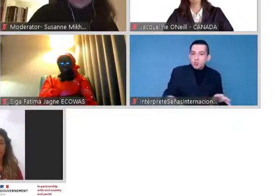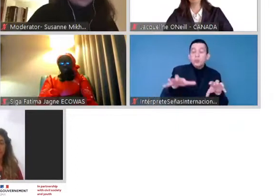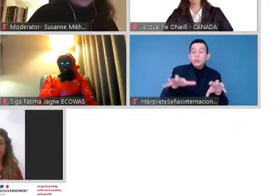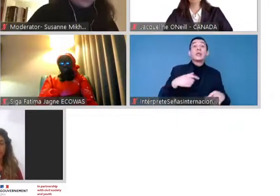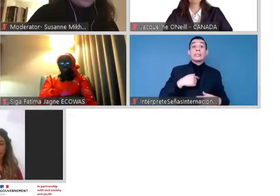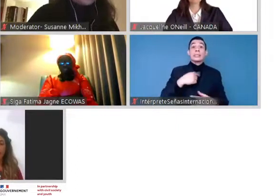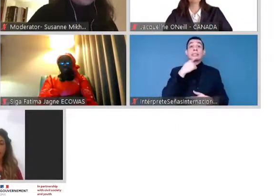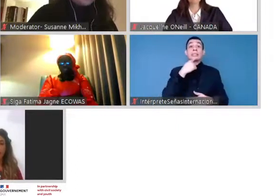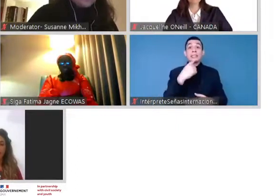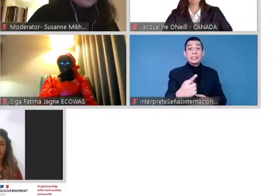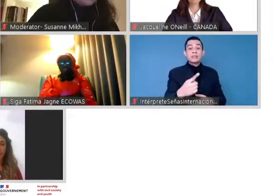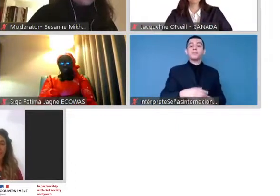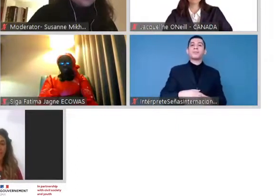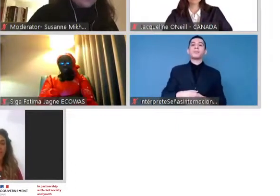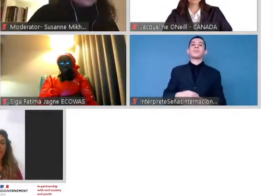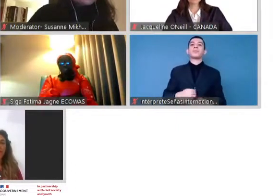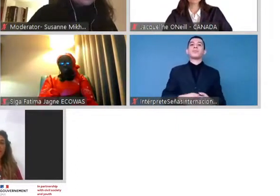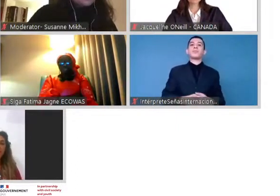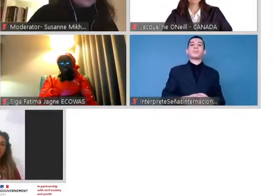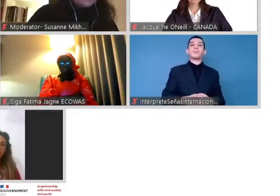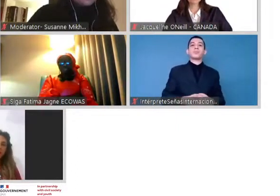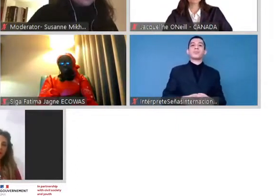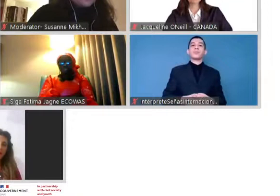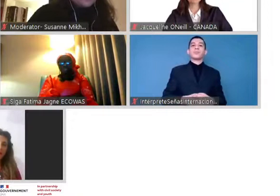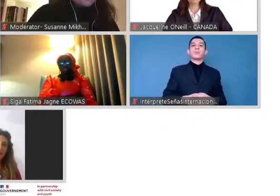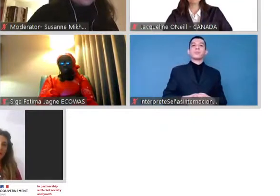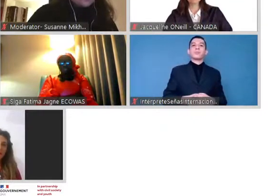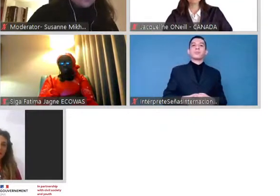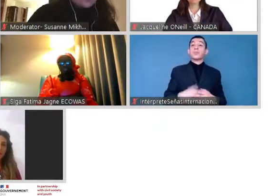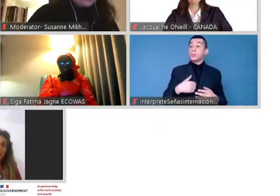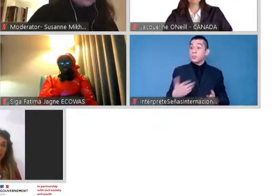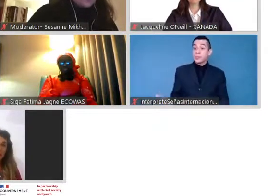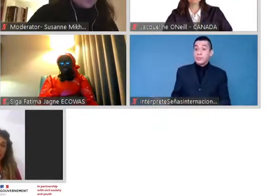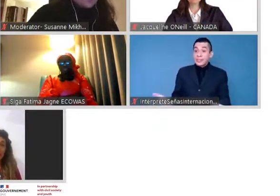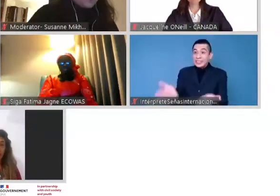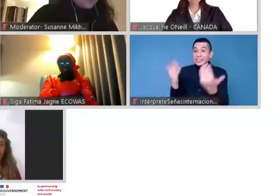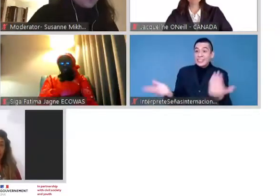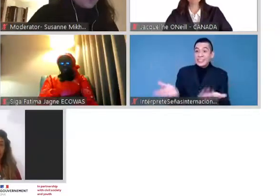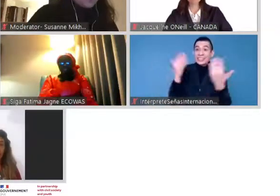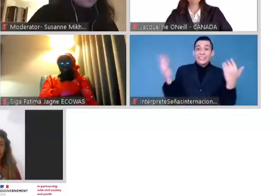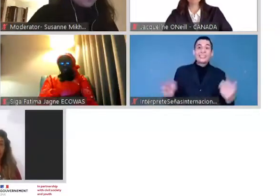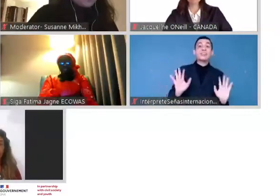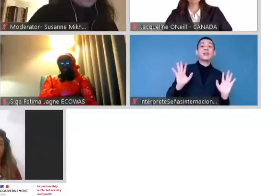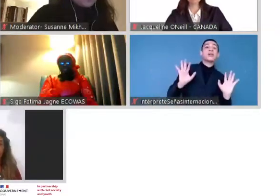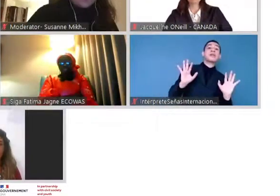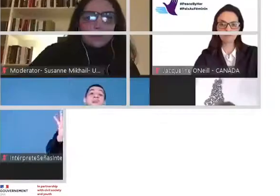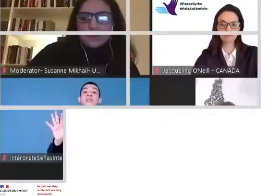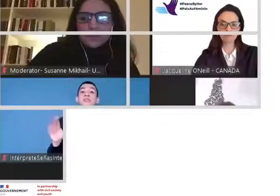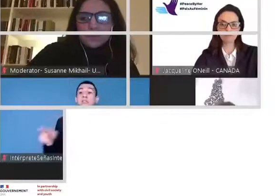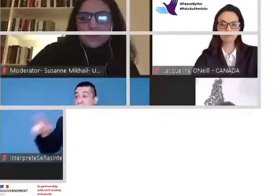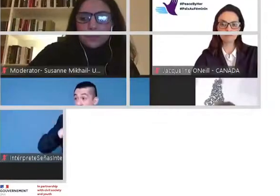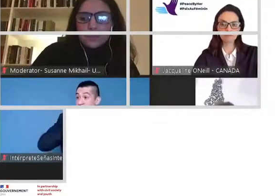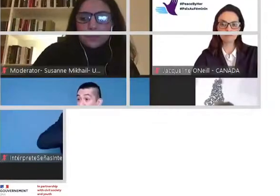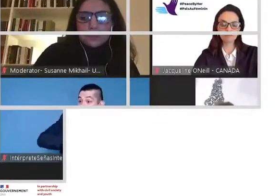two specific populations. Now, I'd like to highlight that the legal and political environments in